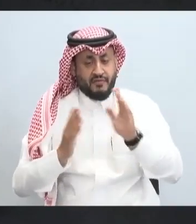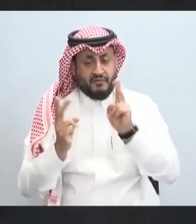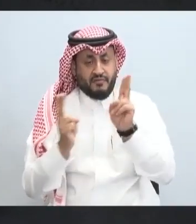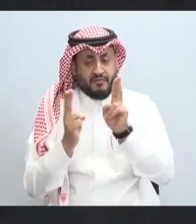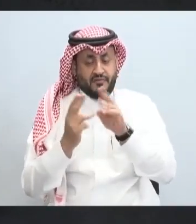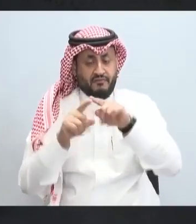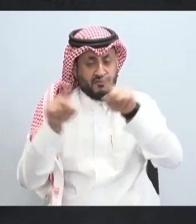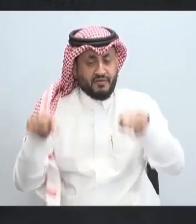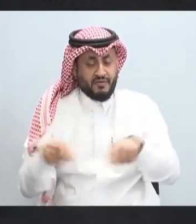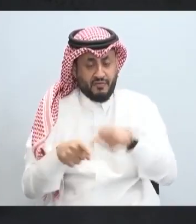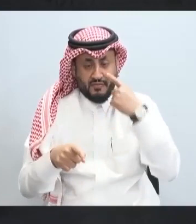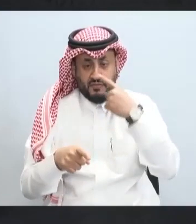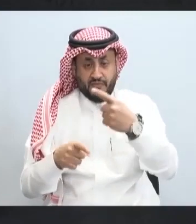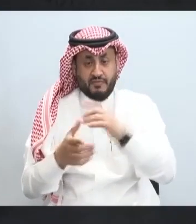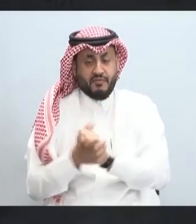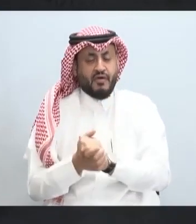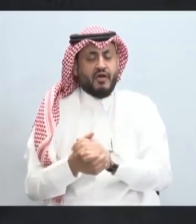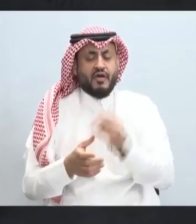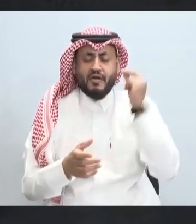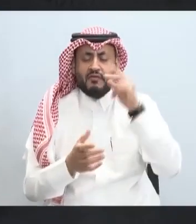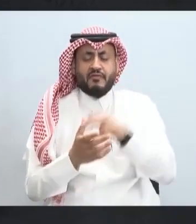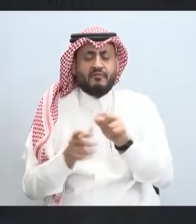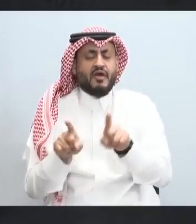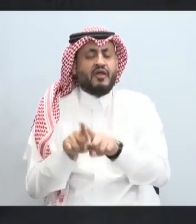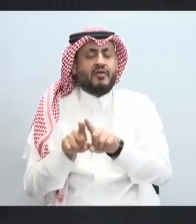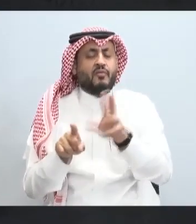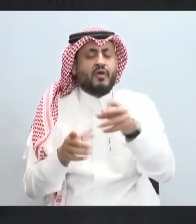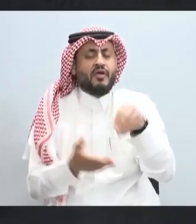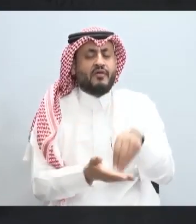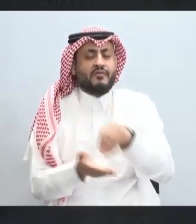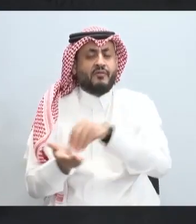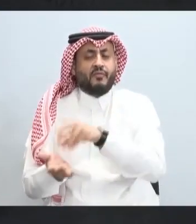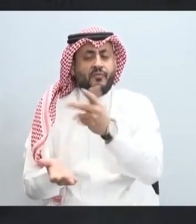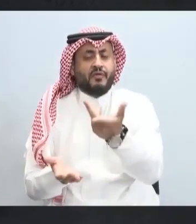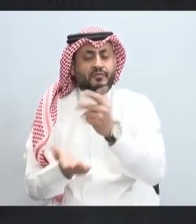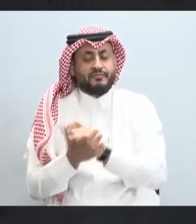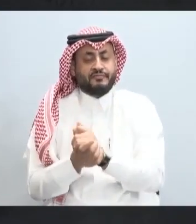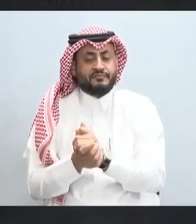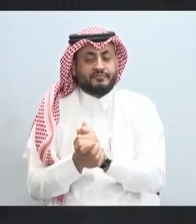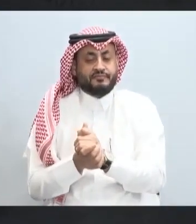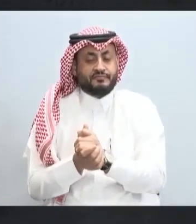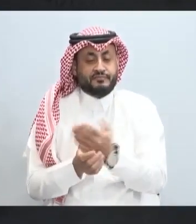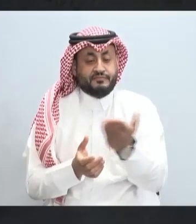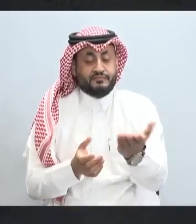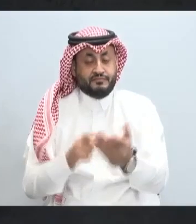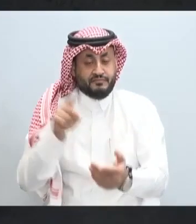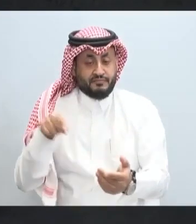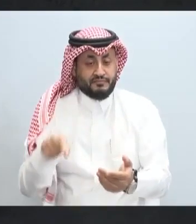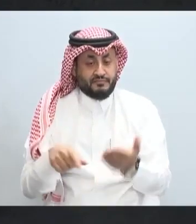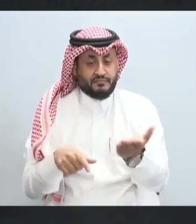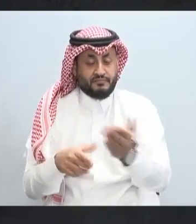flight board and I want to know my partner, where is he going? So I will use this